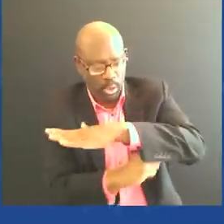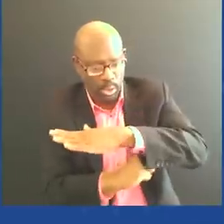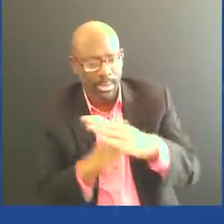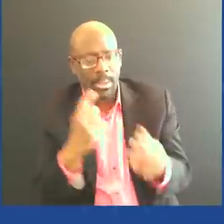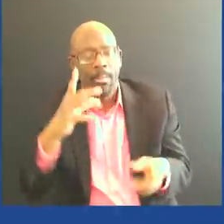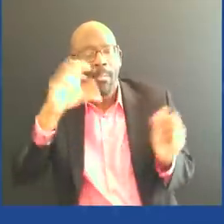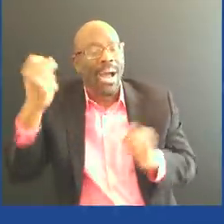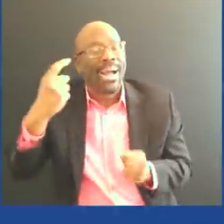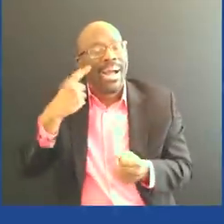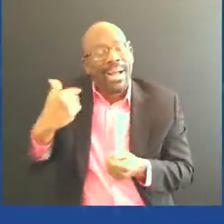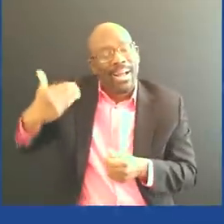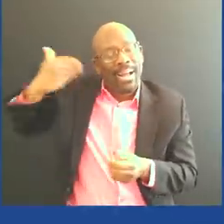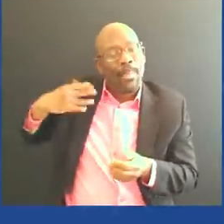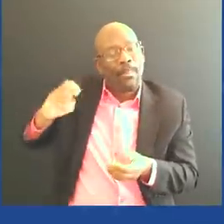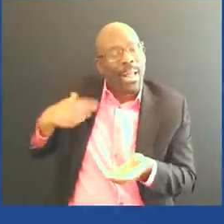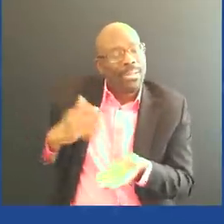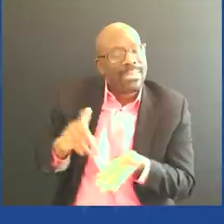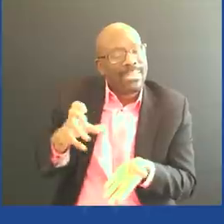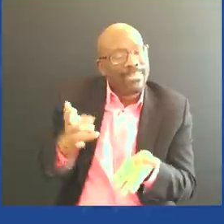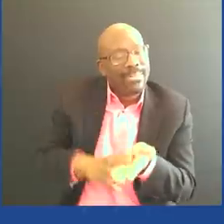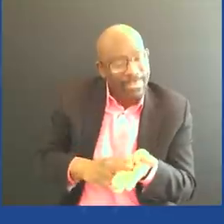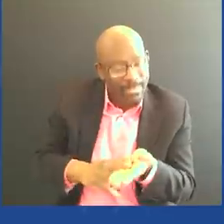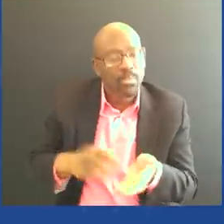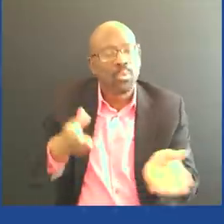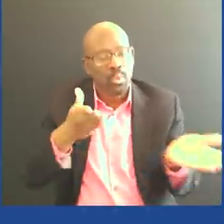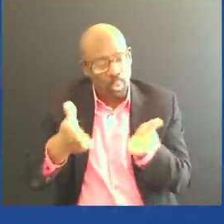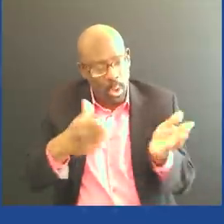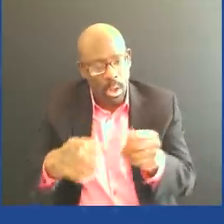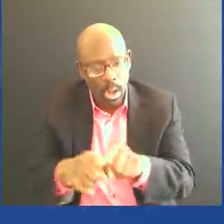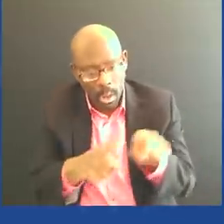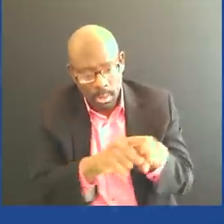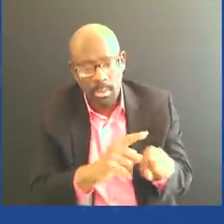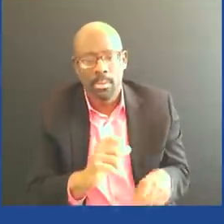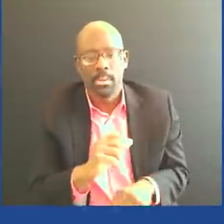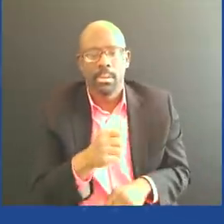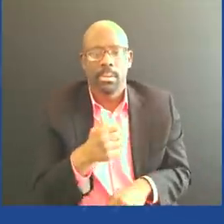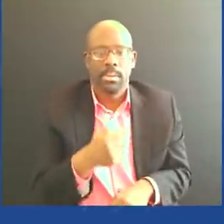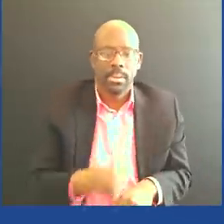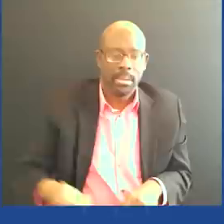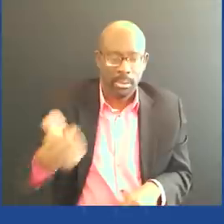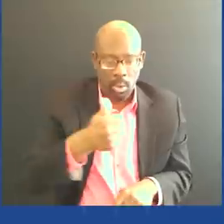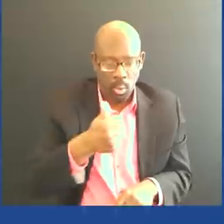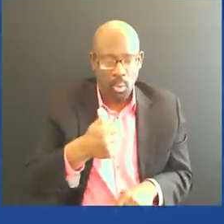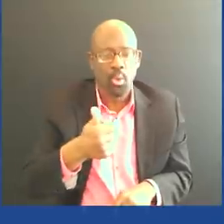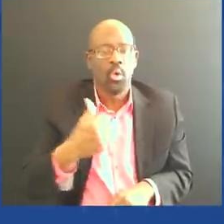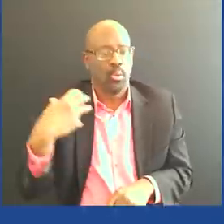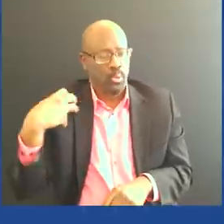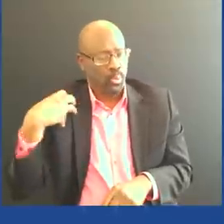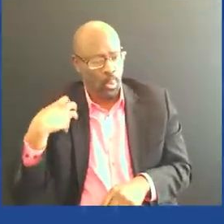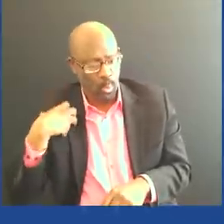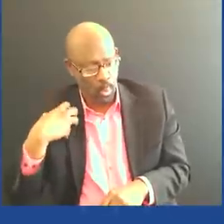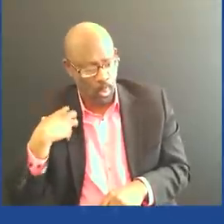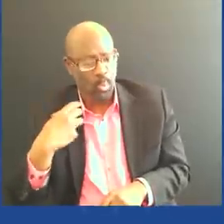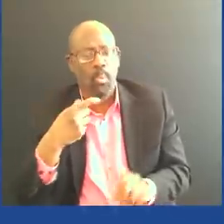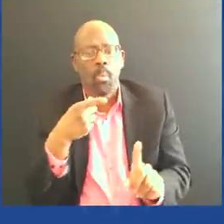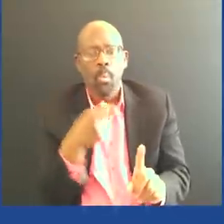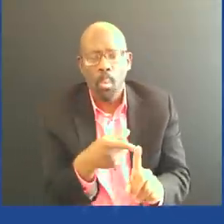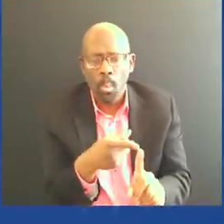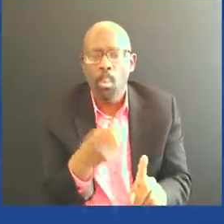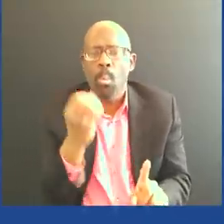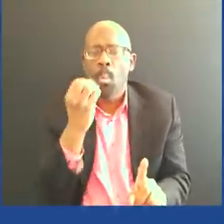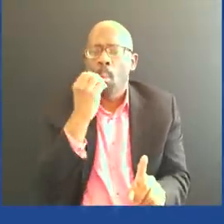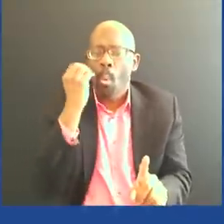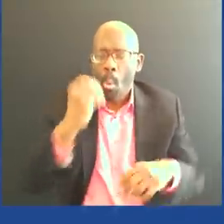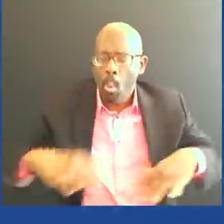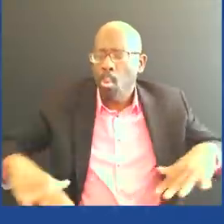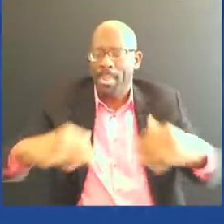on Homeland Security and Governmental Affairs. On a personal level, Tom Carper is also the son and nephew of